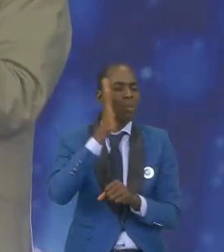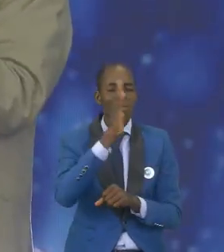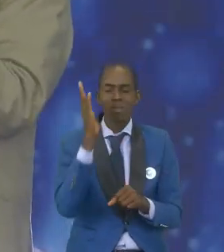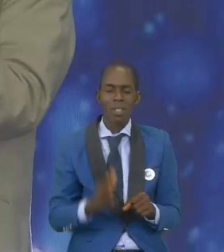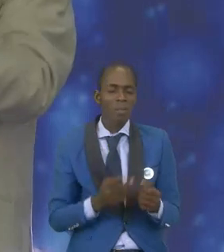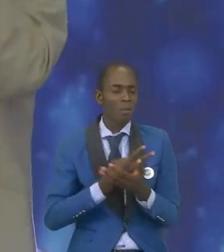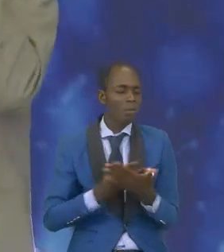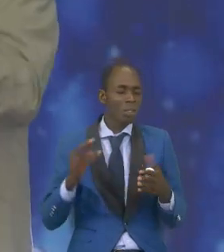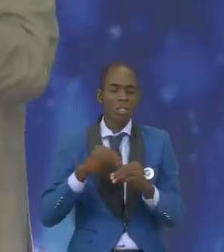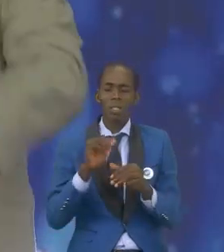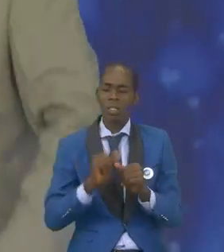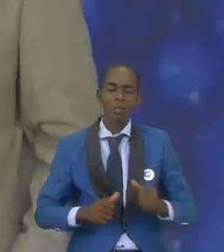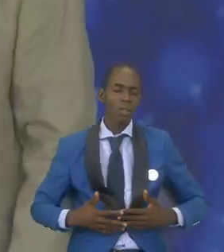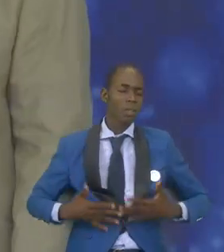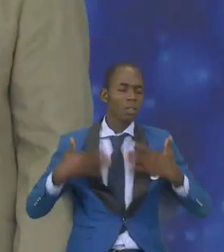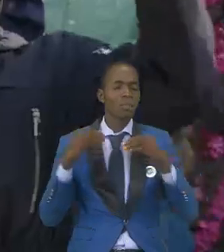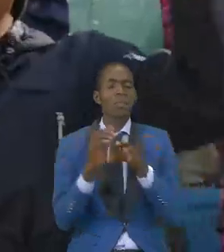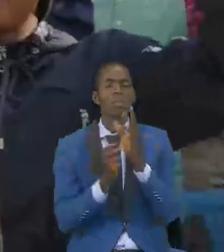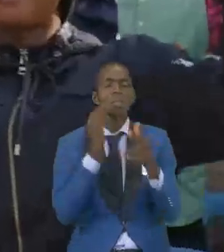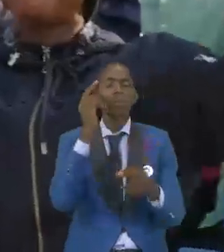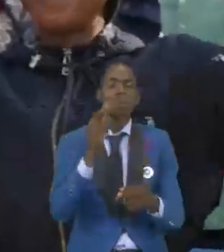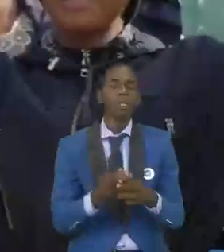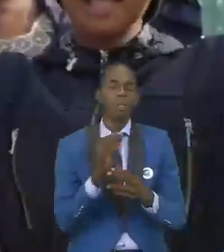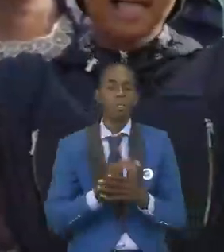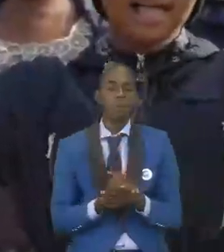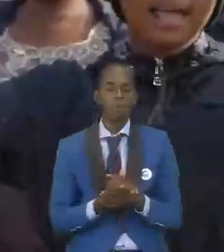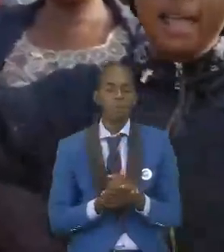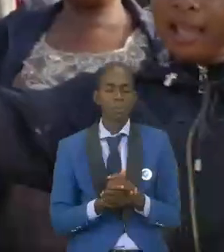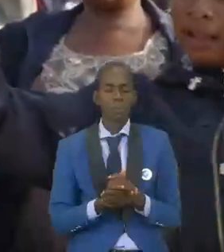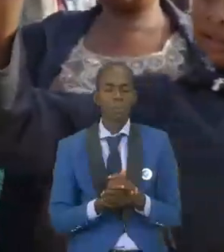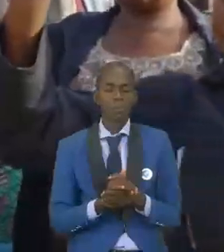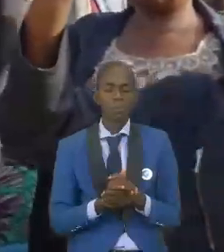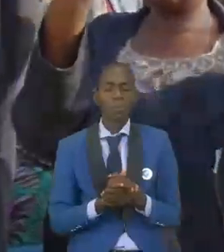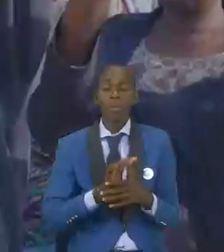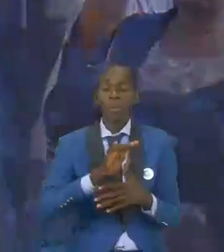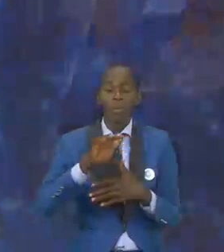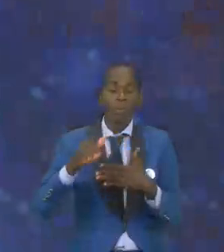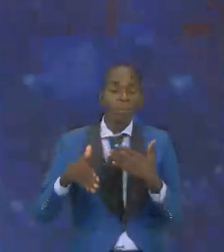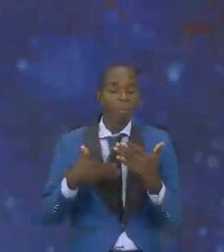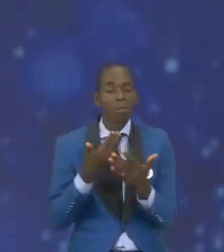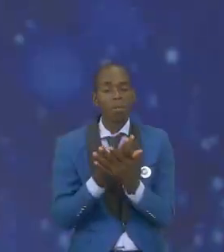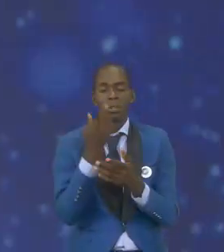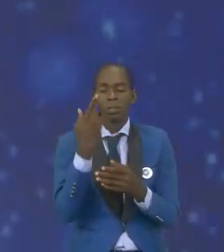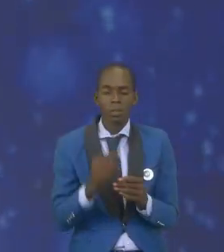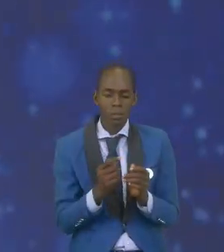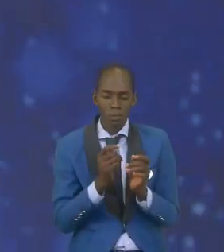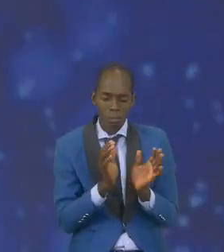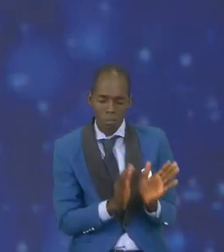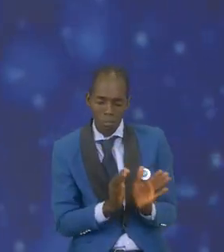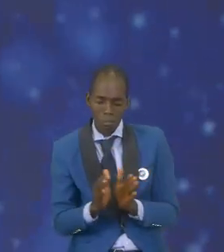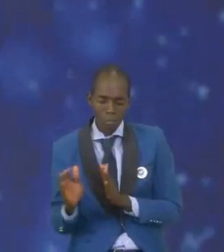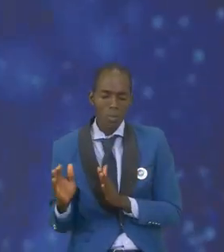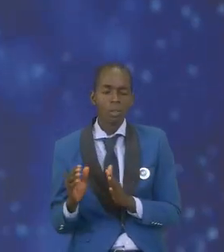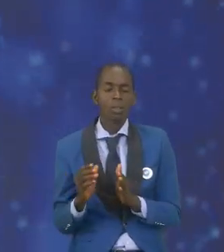every life in Jesus' name. All the plots, all the